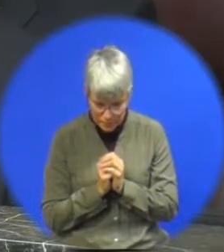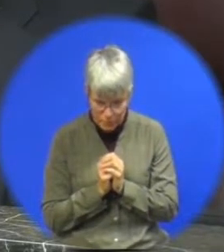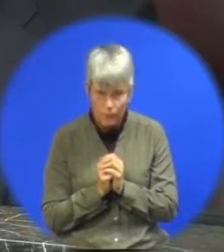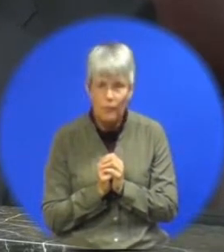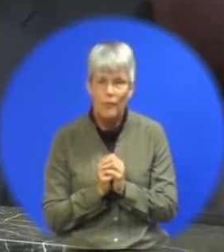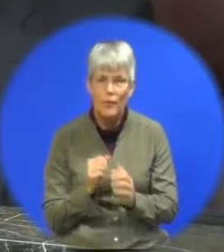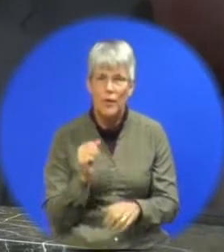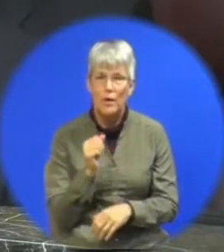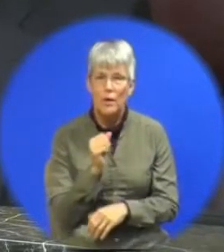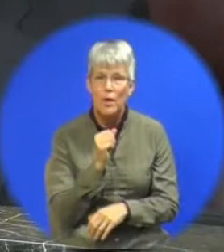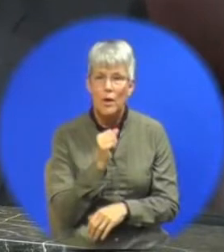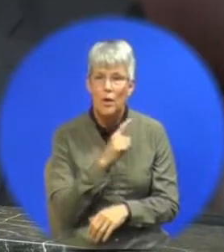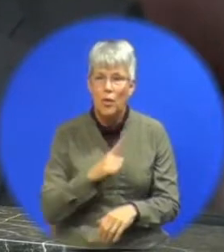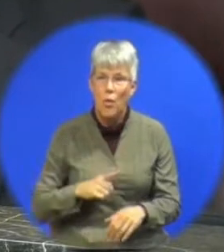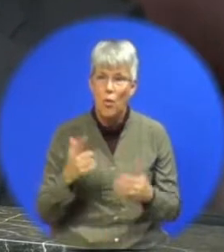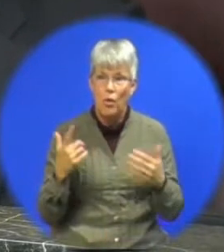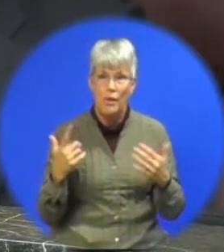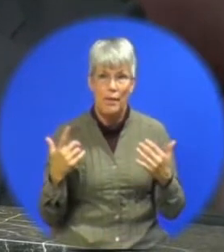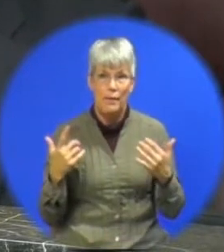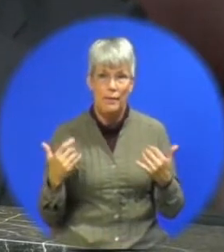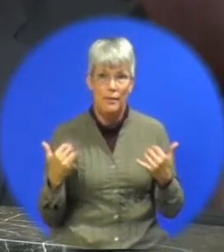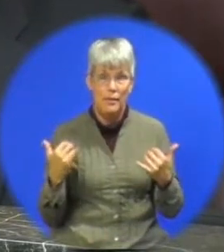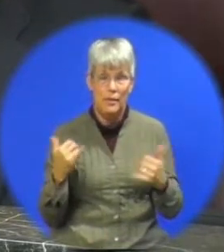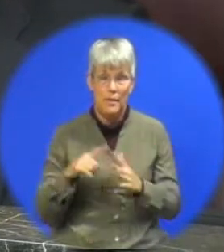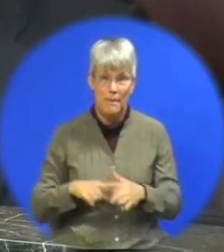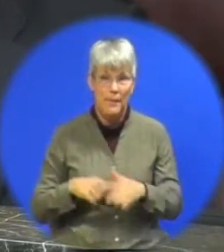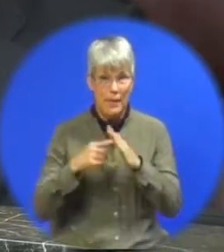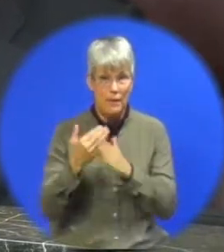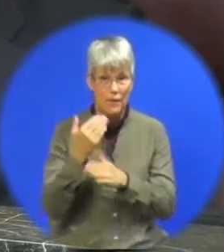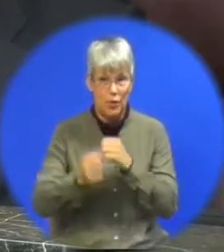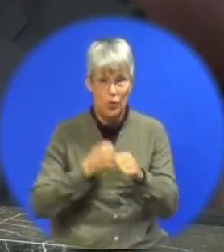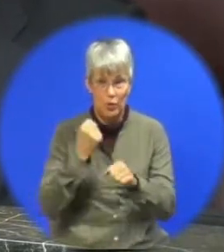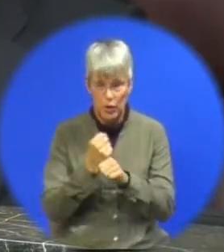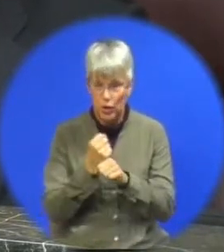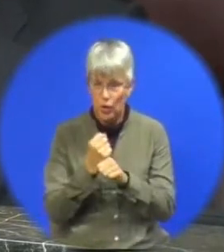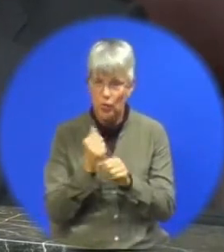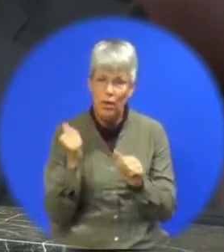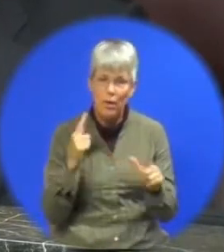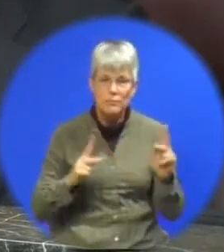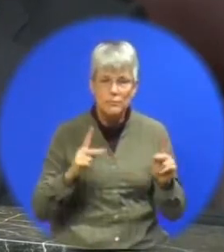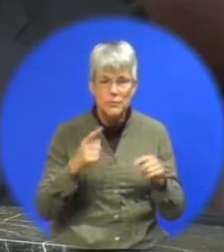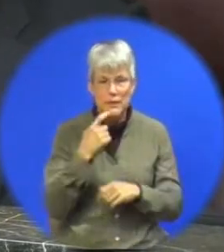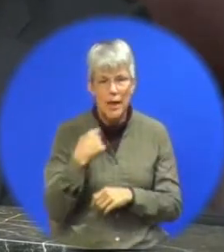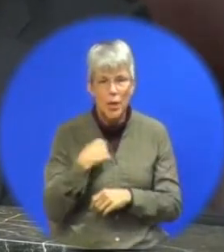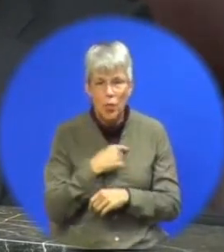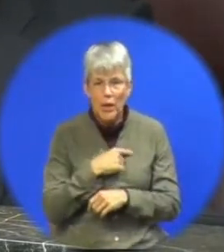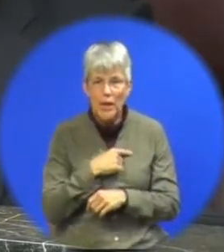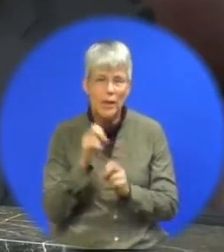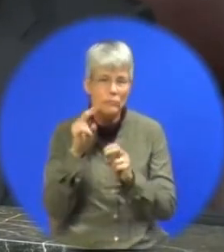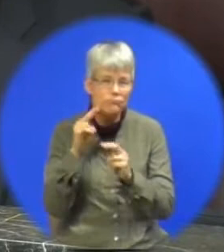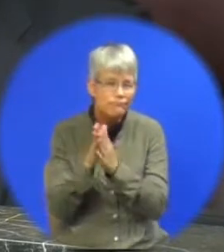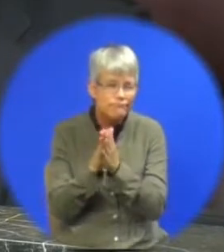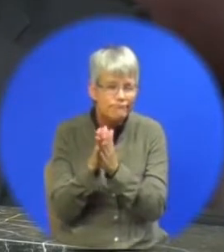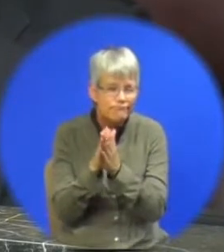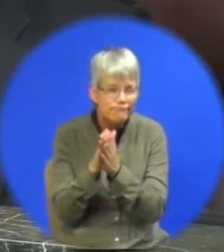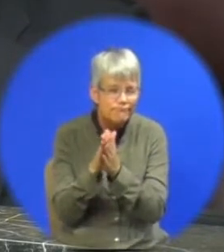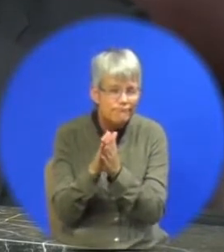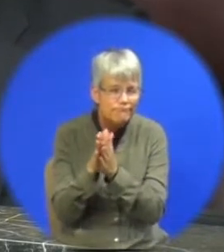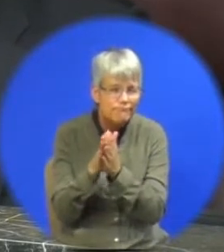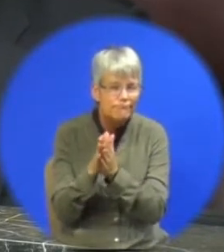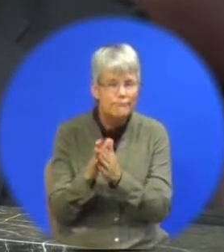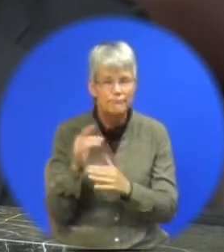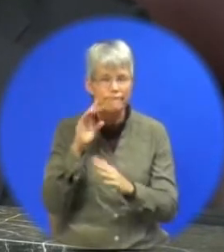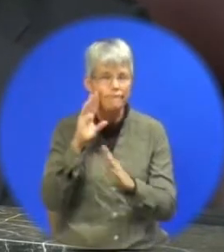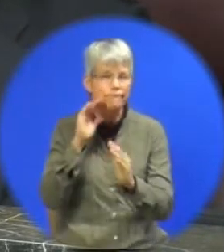Lord, at the beginning of a new year, everyone always says we look forward with anticipation to the coming